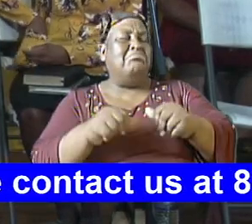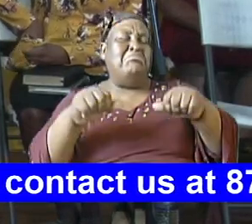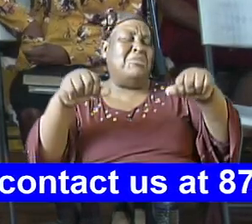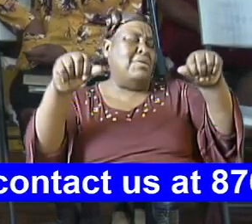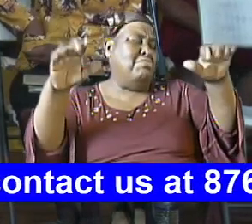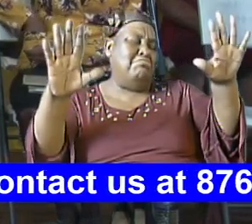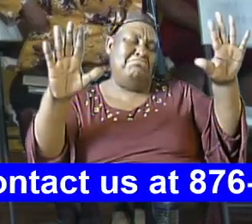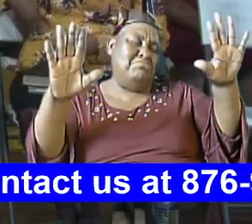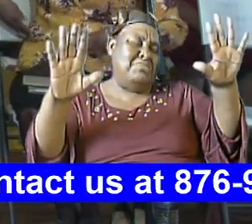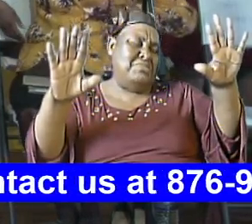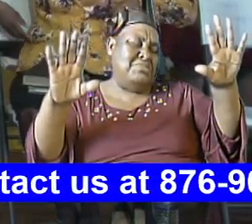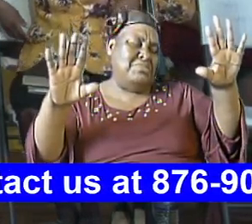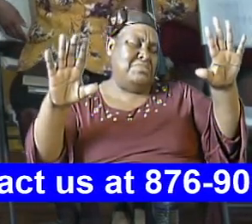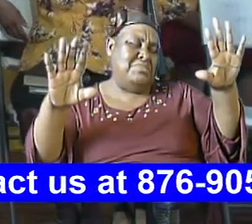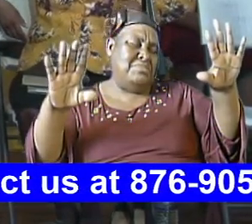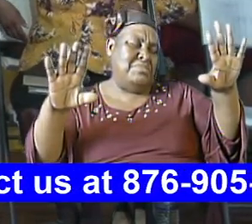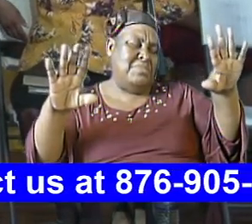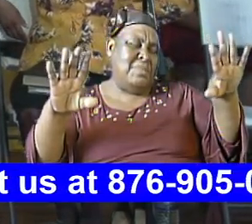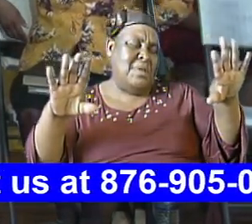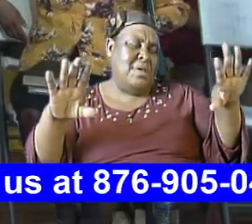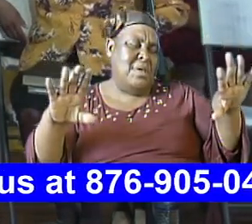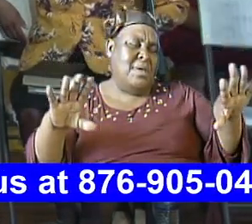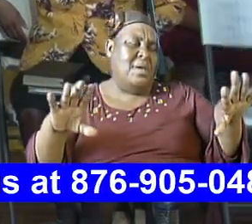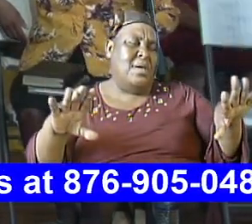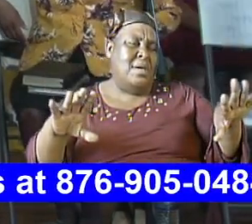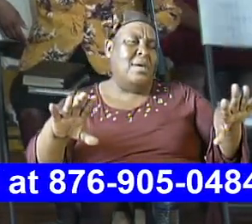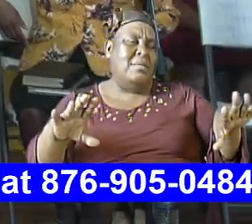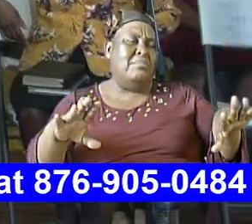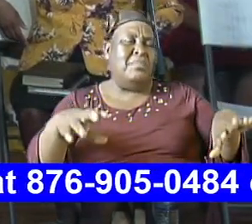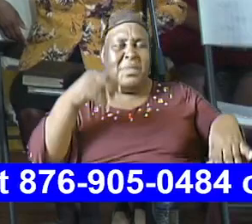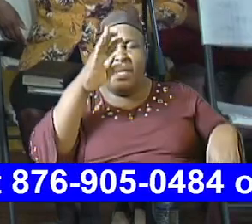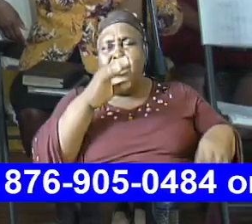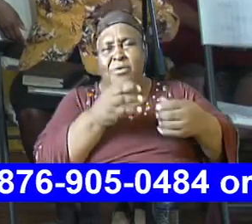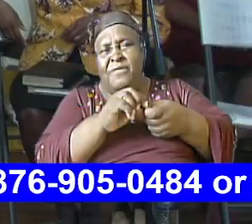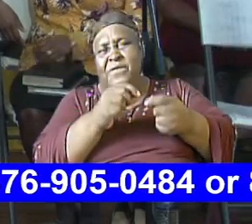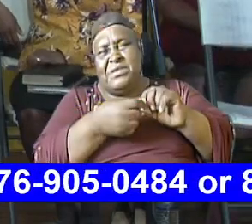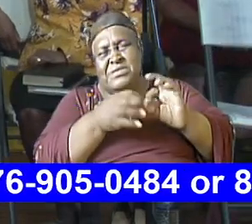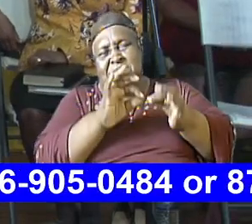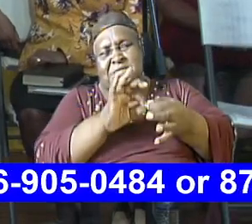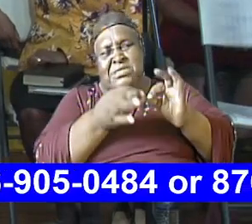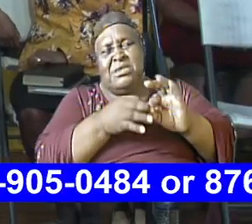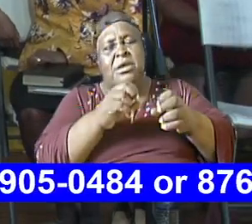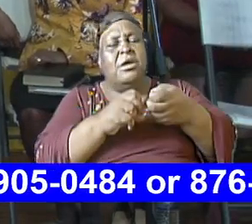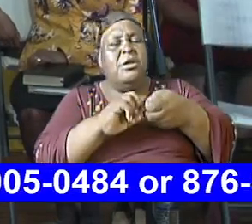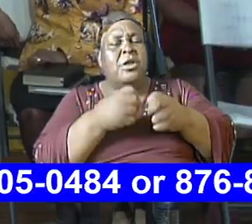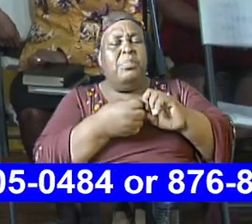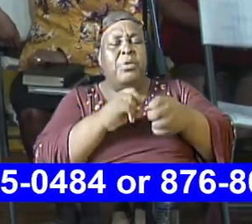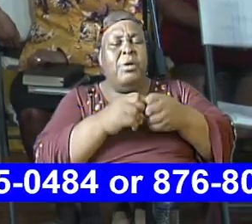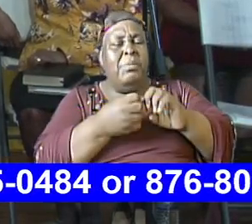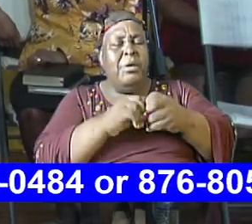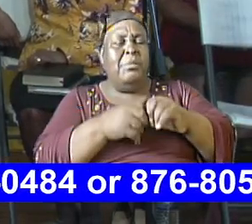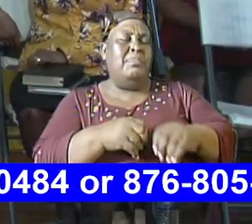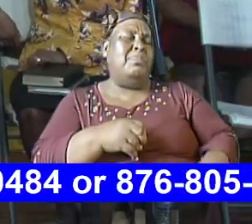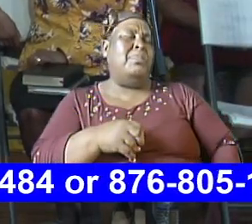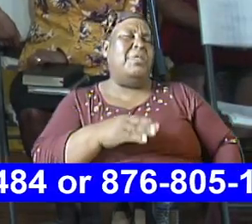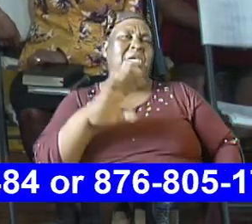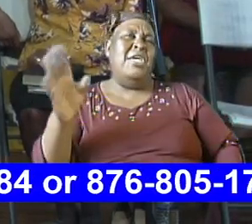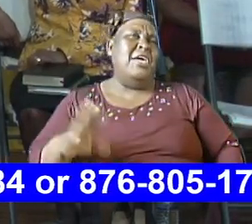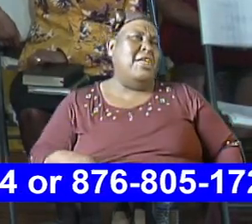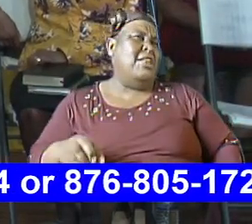I'm going to let it go. The thing worked out eventually. He didn't give me the money, but it worked